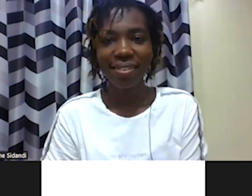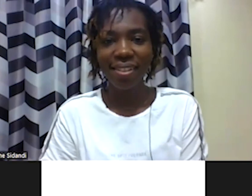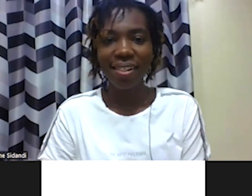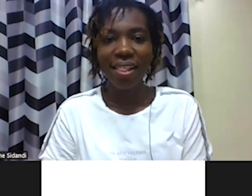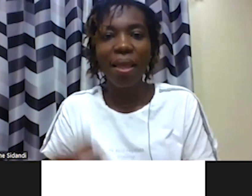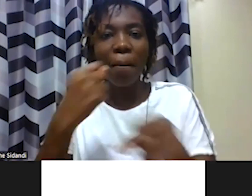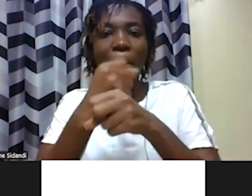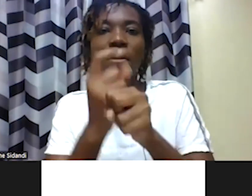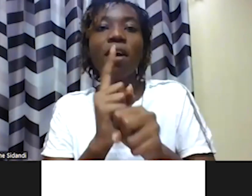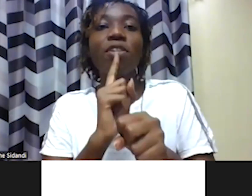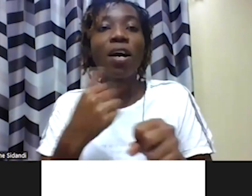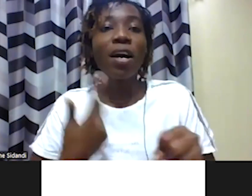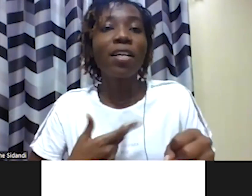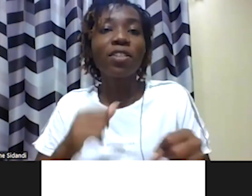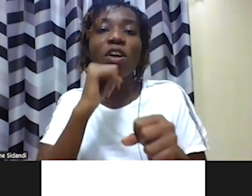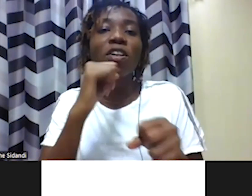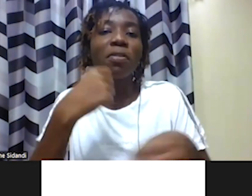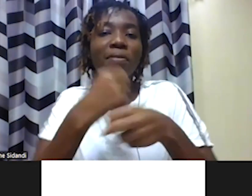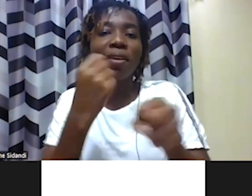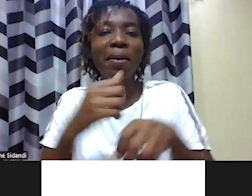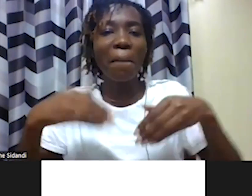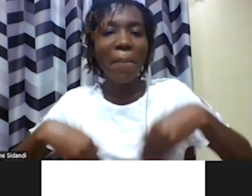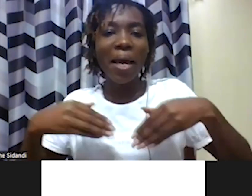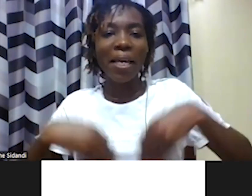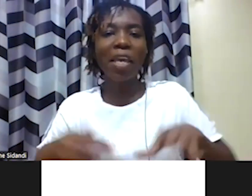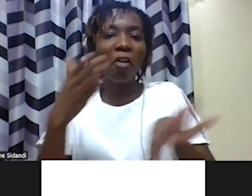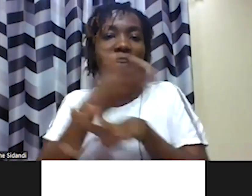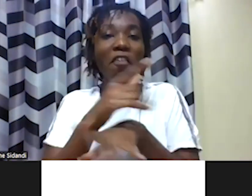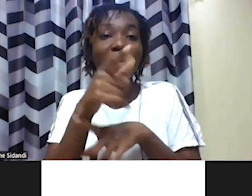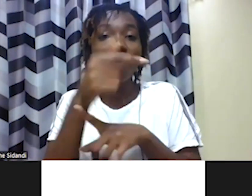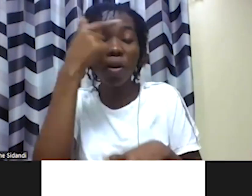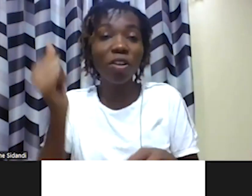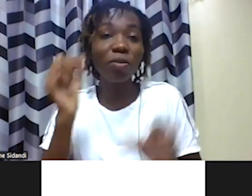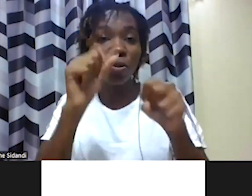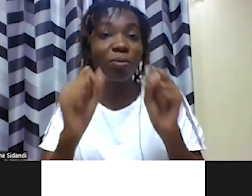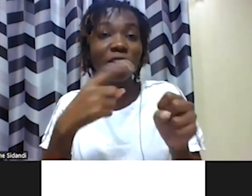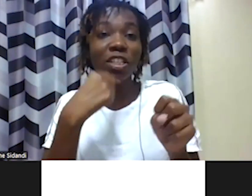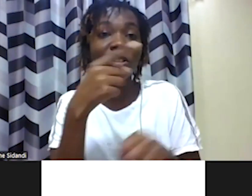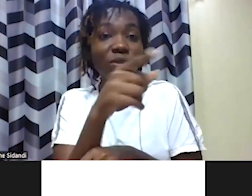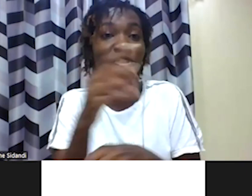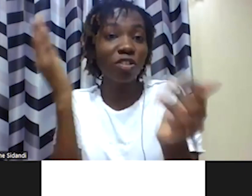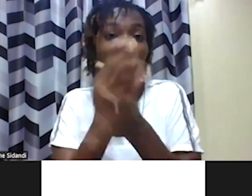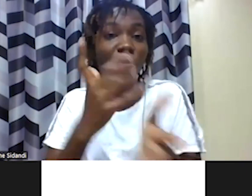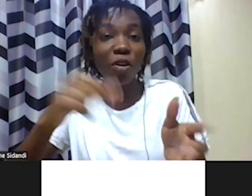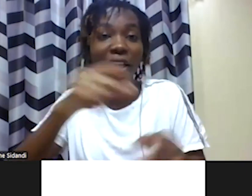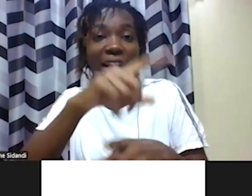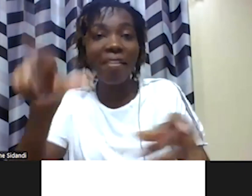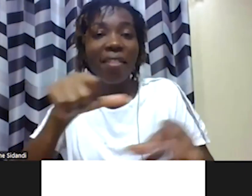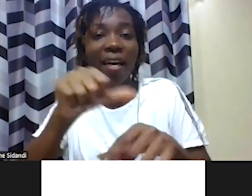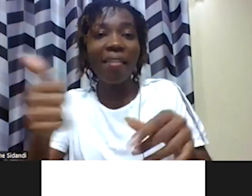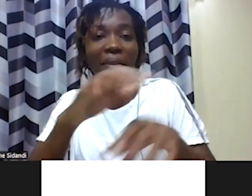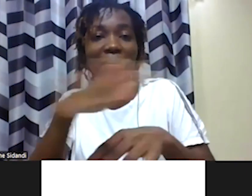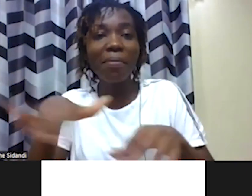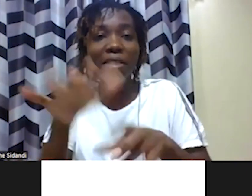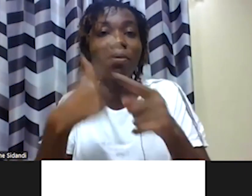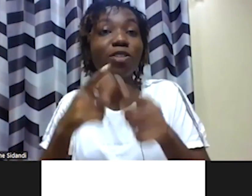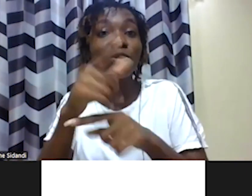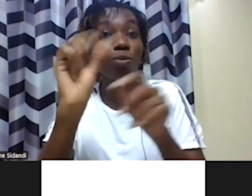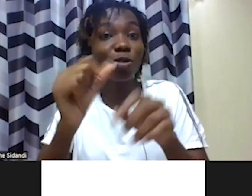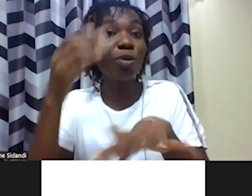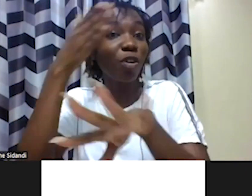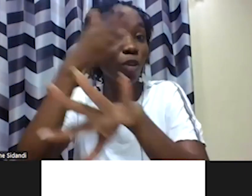Make sure we don't make a monkey out of you, because we will tell you to stop going some areas, and maybe you are the ones to